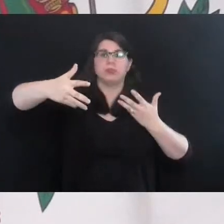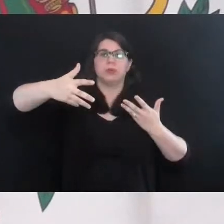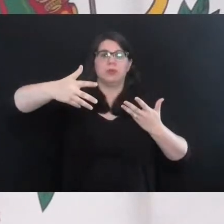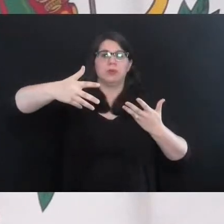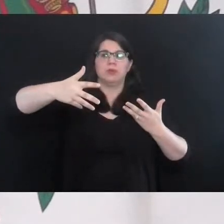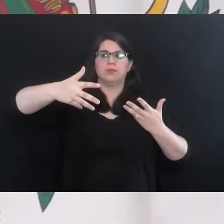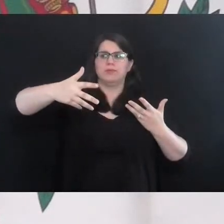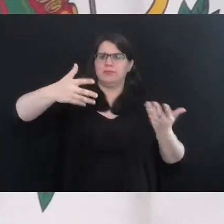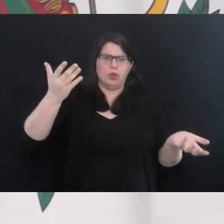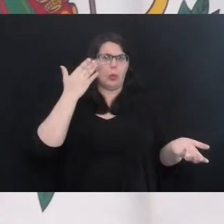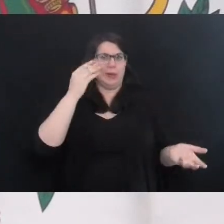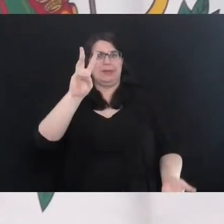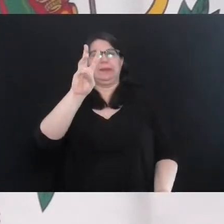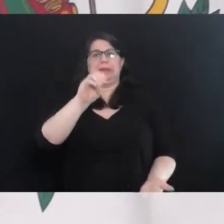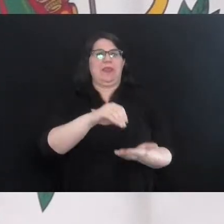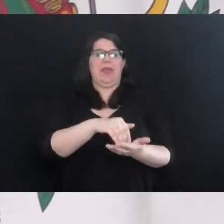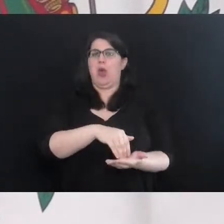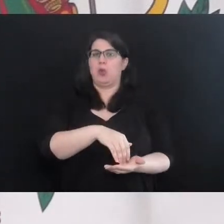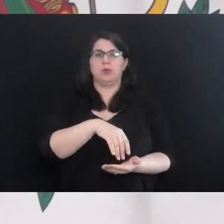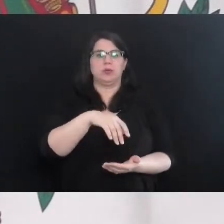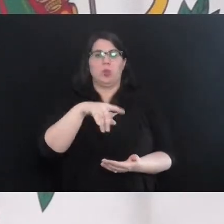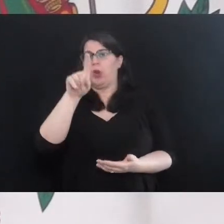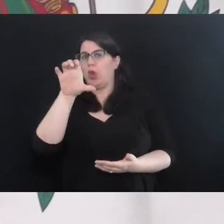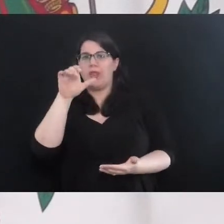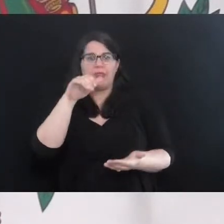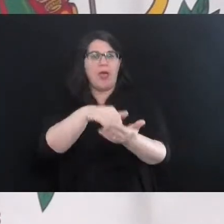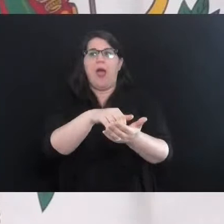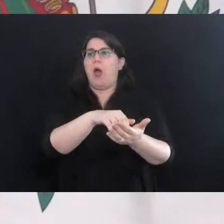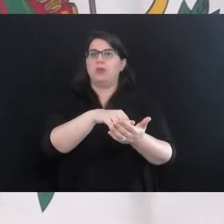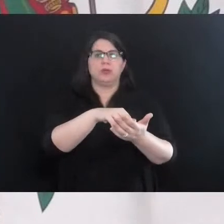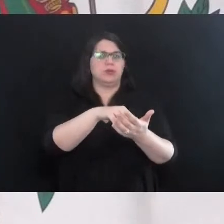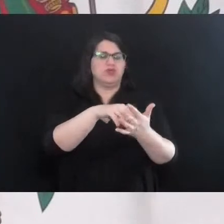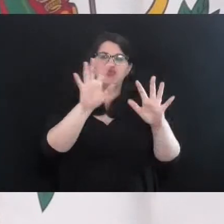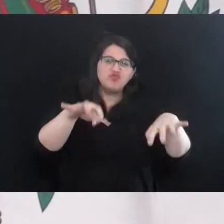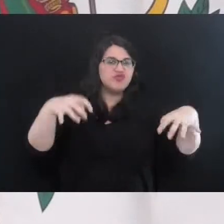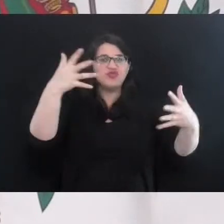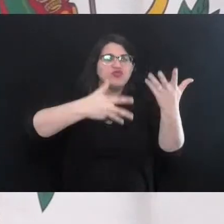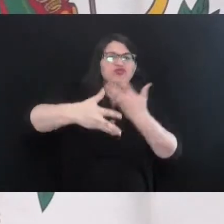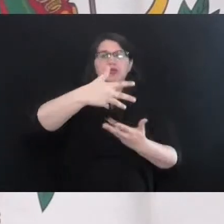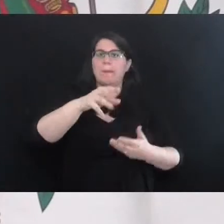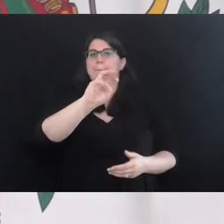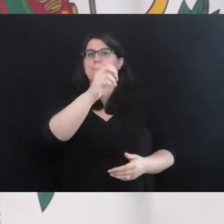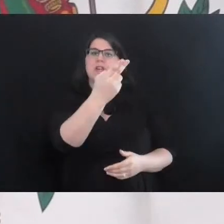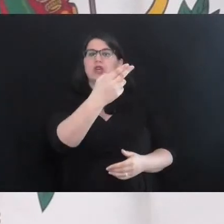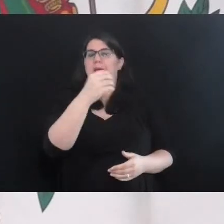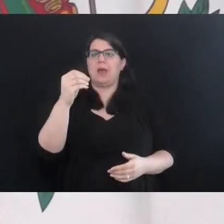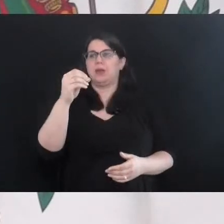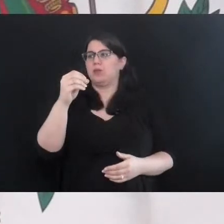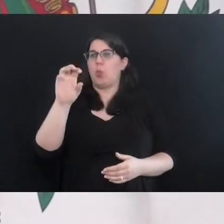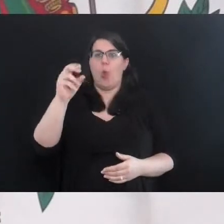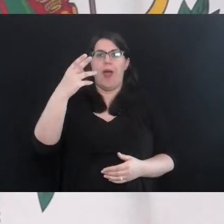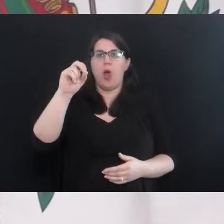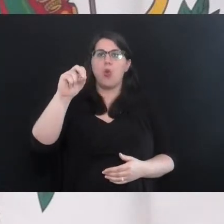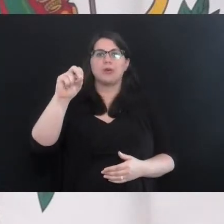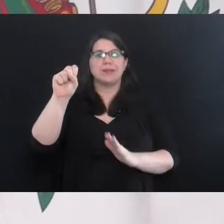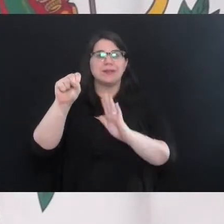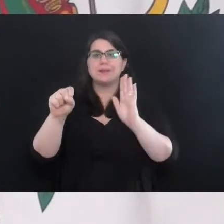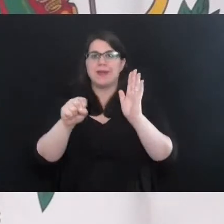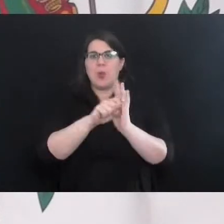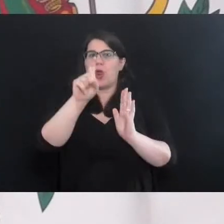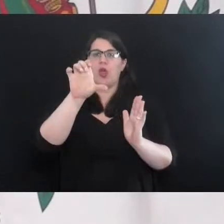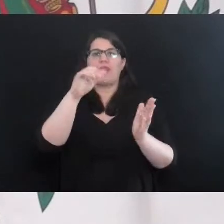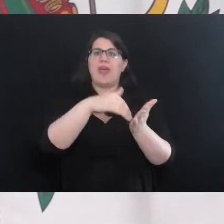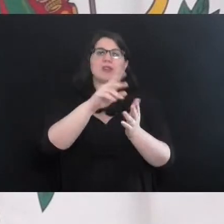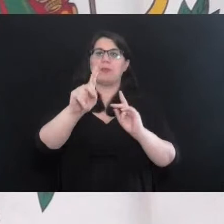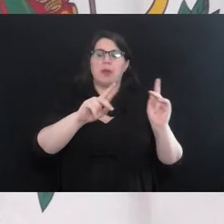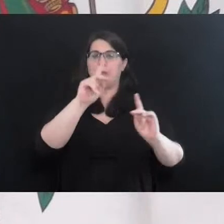know, 60,000, 100,000, it may 100,000 plus at the Michigan-Ohio State game and everything. We have not seen,